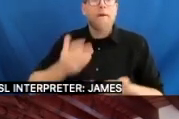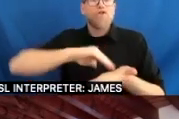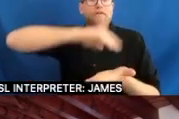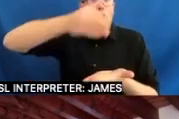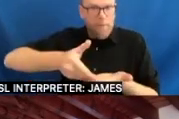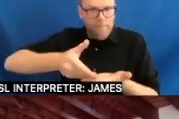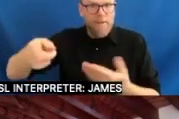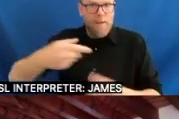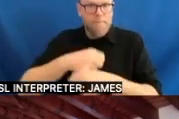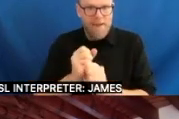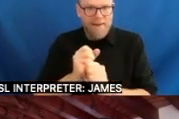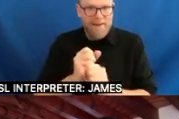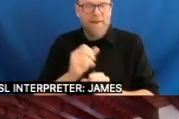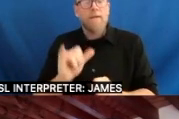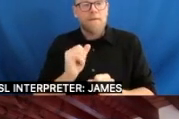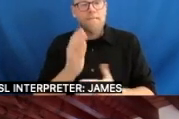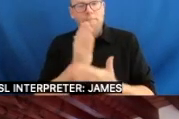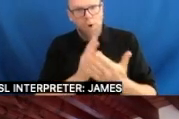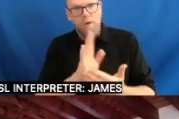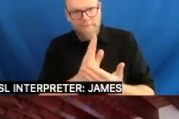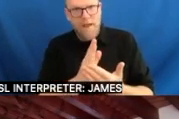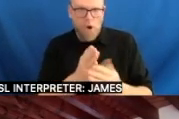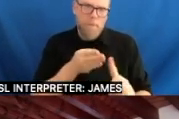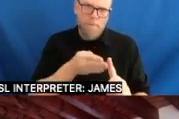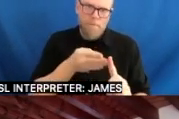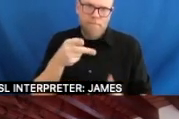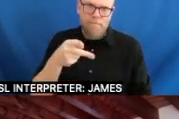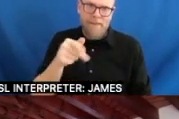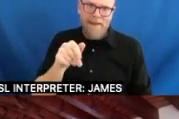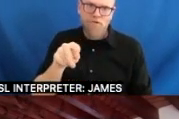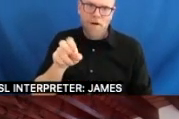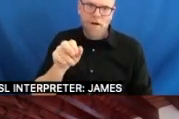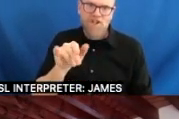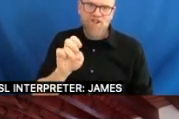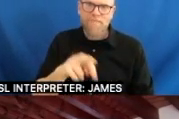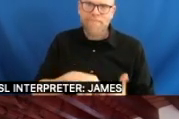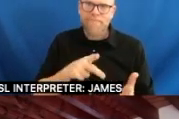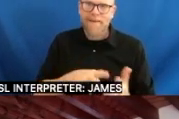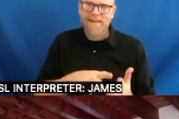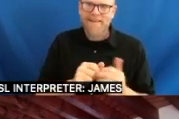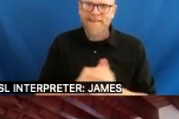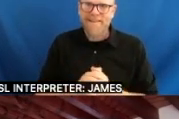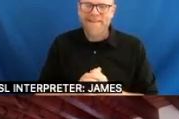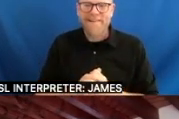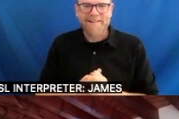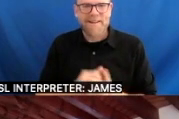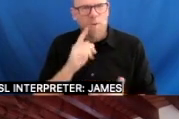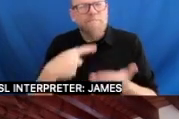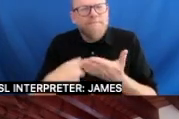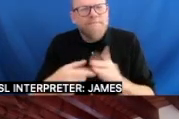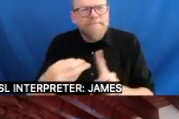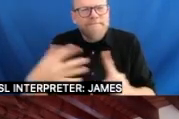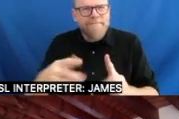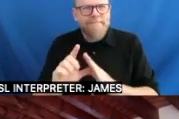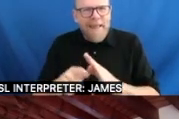of that patronage, and we'll get into what patronage is later in this training.